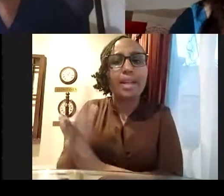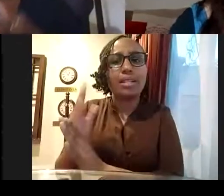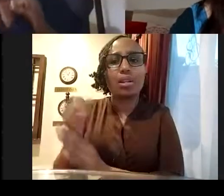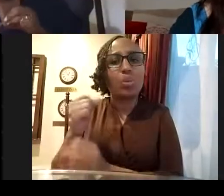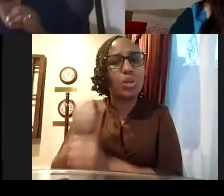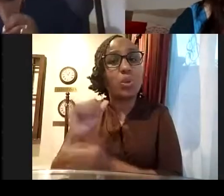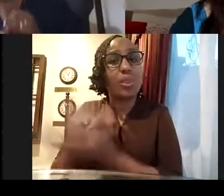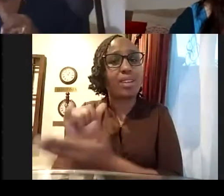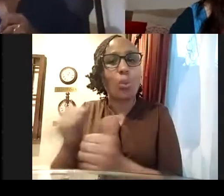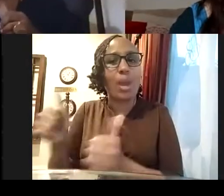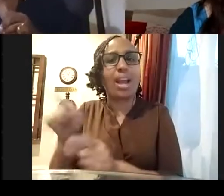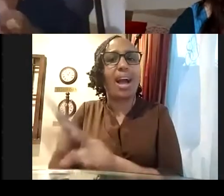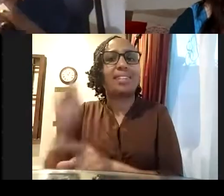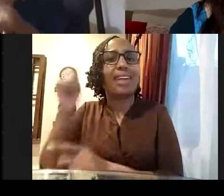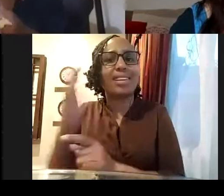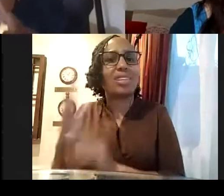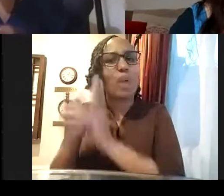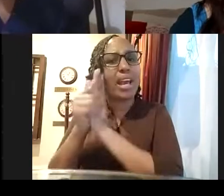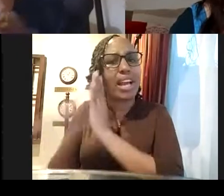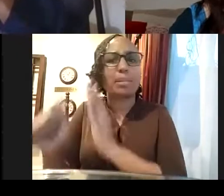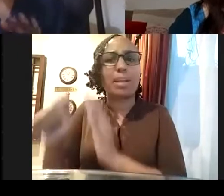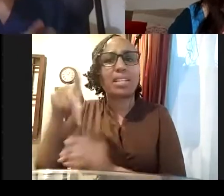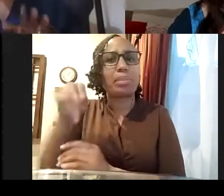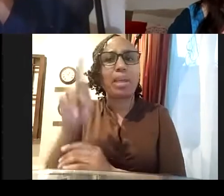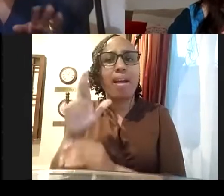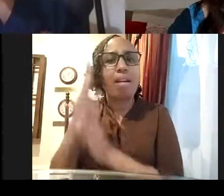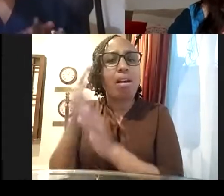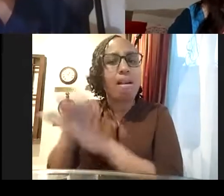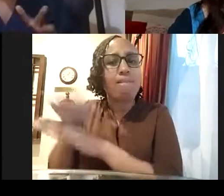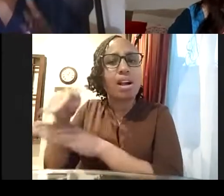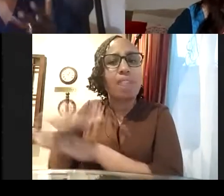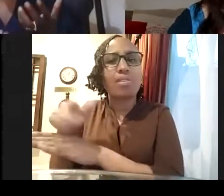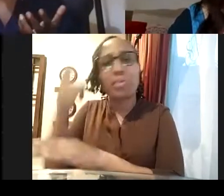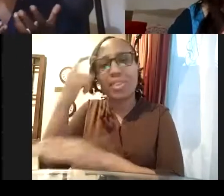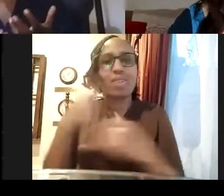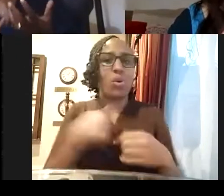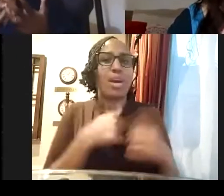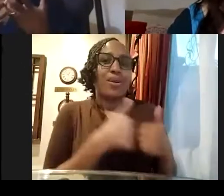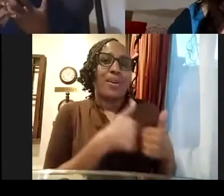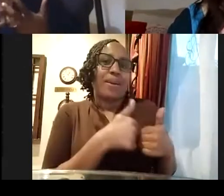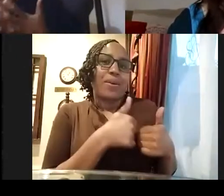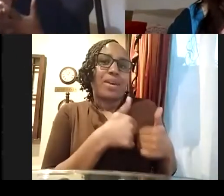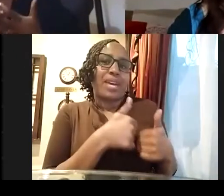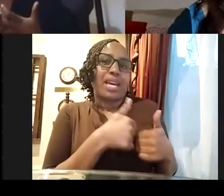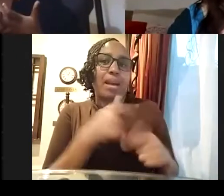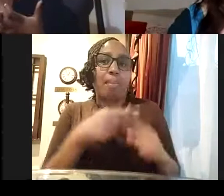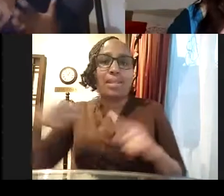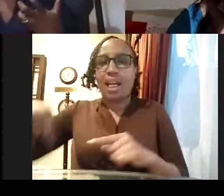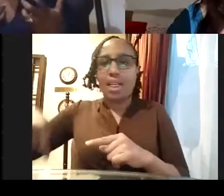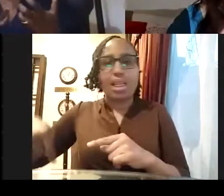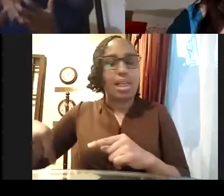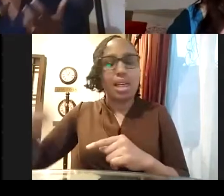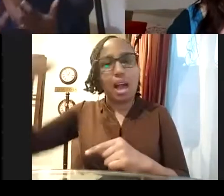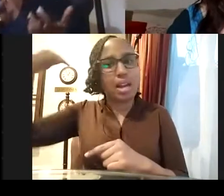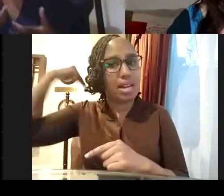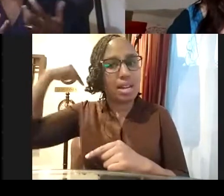We're such experts at PR, and such experts at just making everyone think that we're okay, even if we're all in trauma